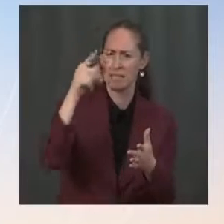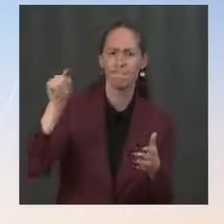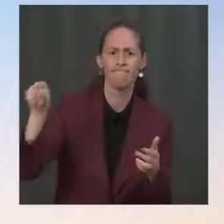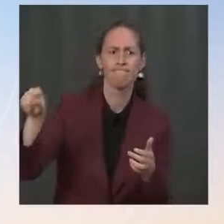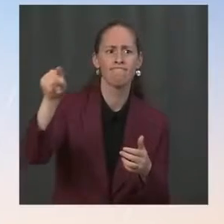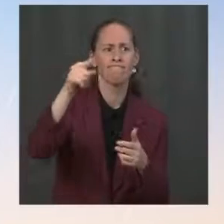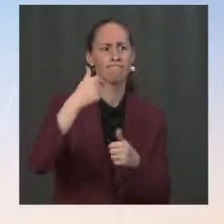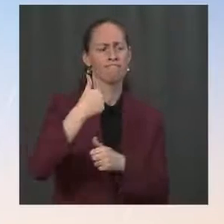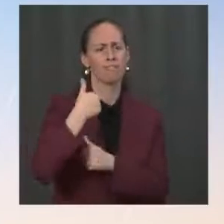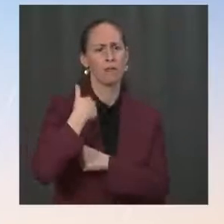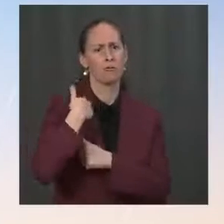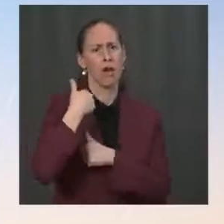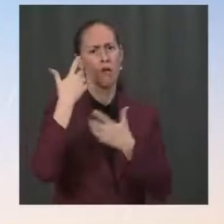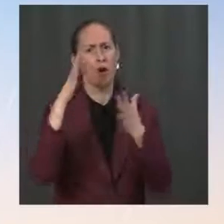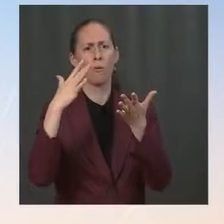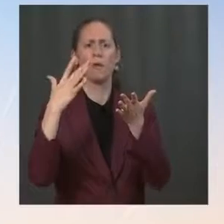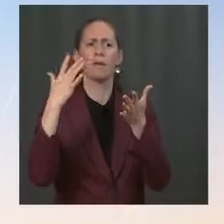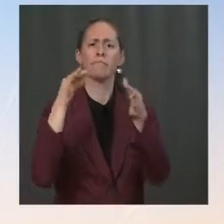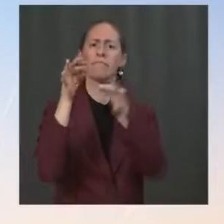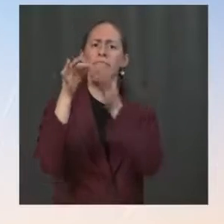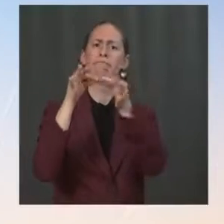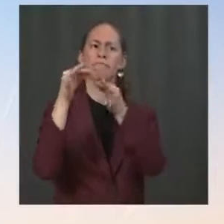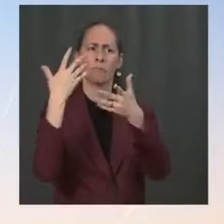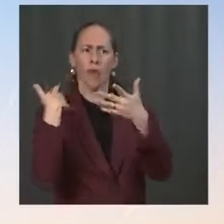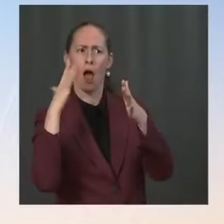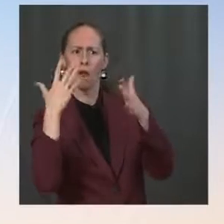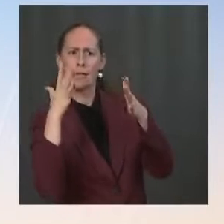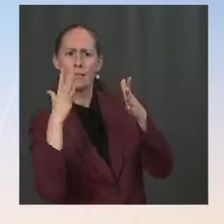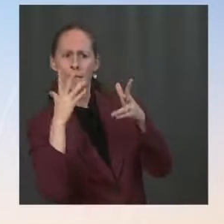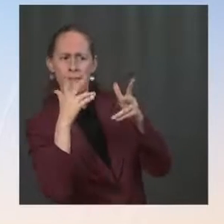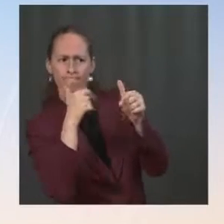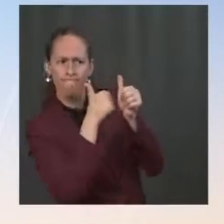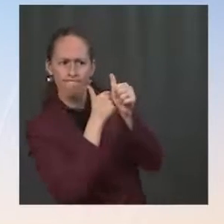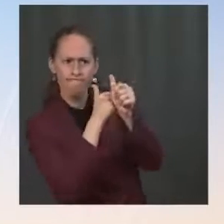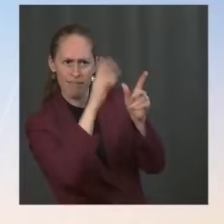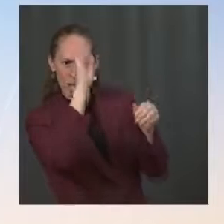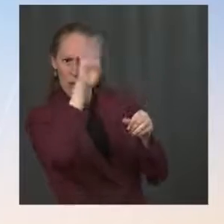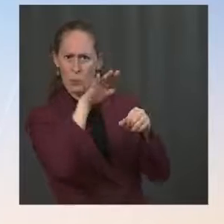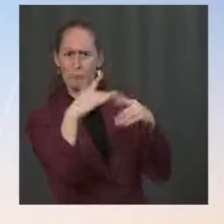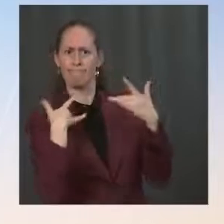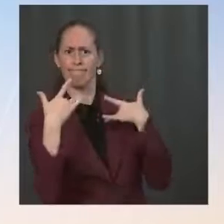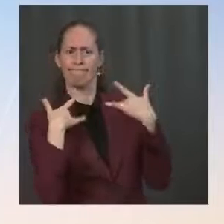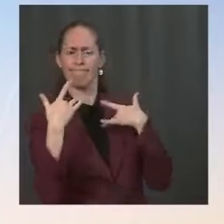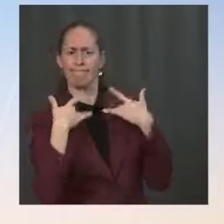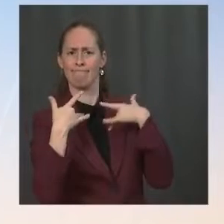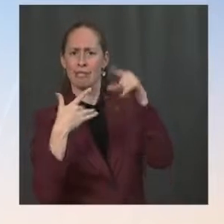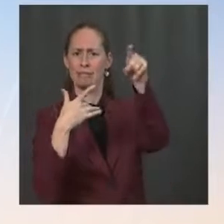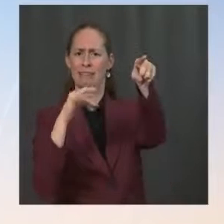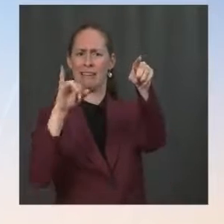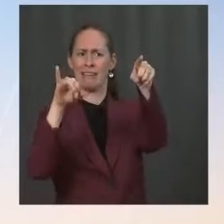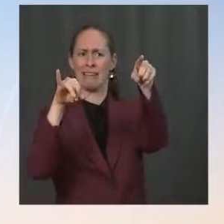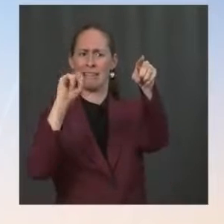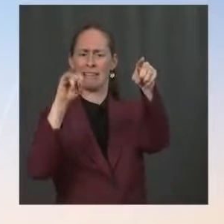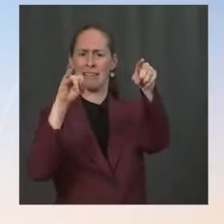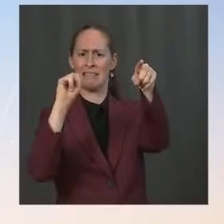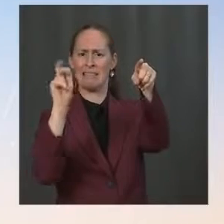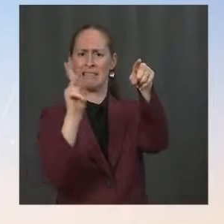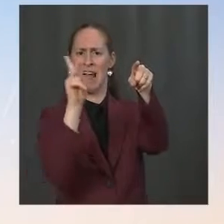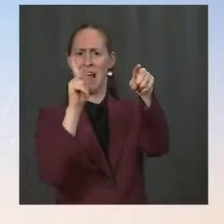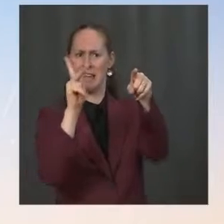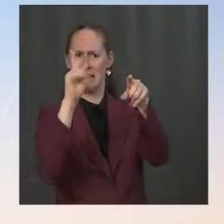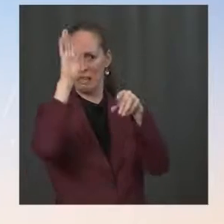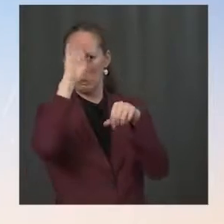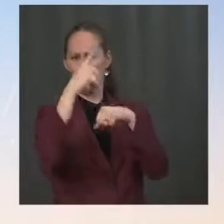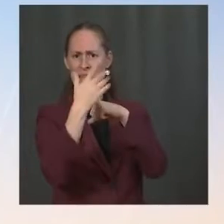watching and assessing the threat of ISIS-K, and that we have had increasing concern about that threat growing over the last couple of days.